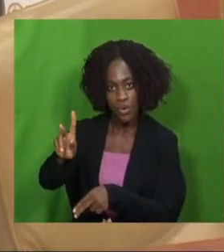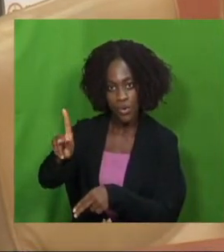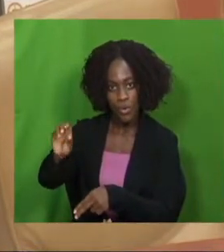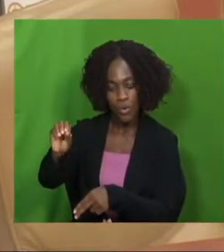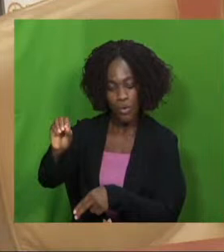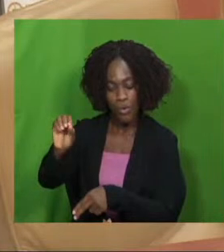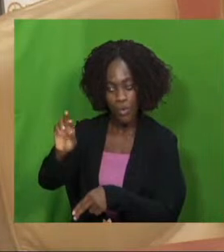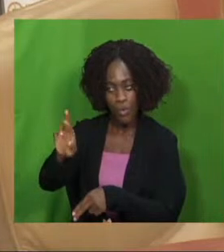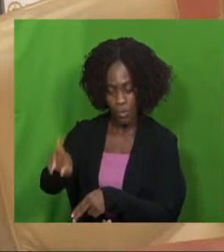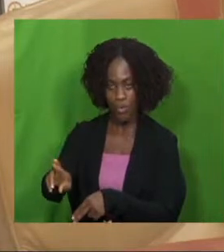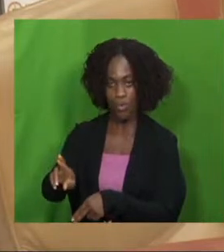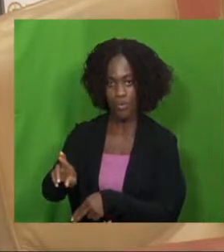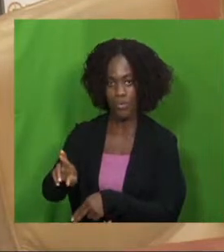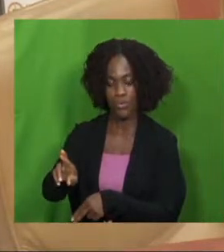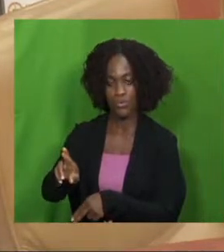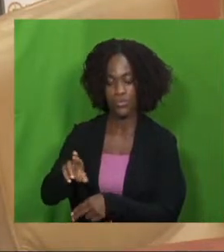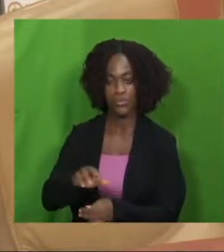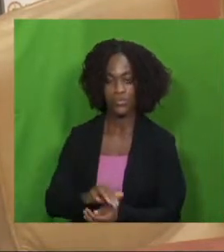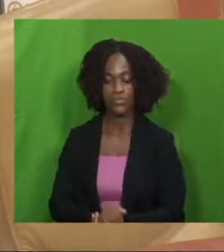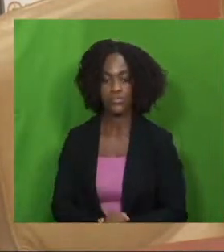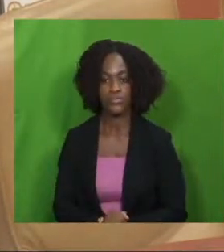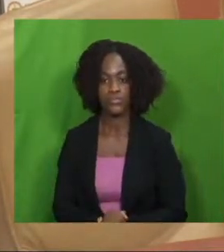be KLORKOR.